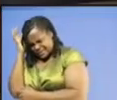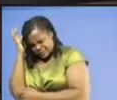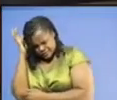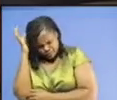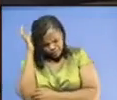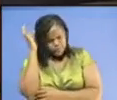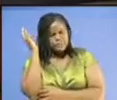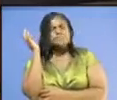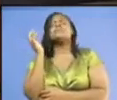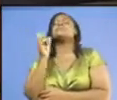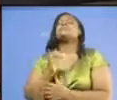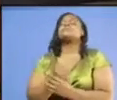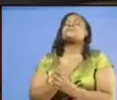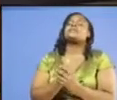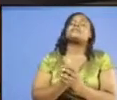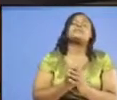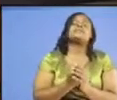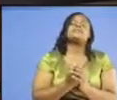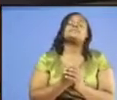So we failed him.